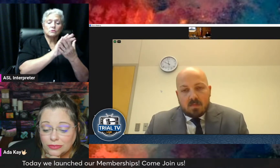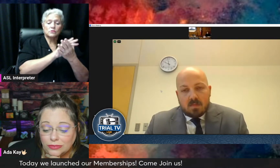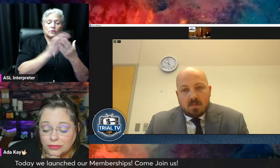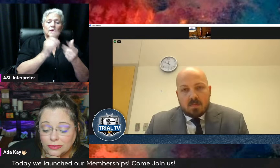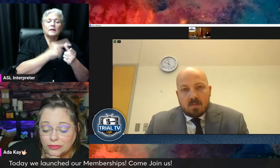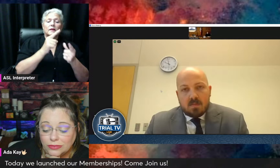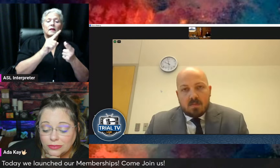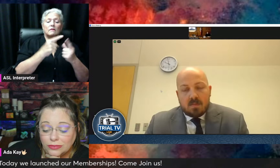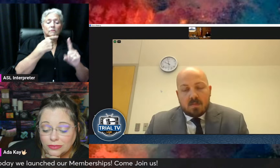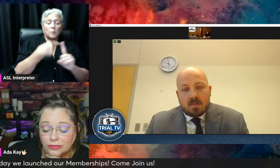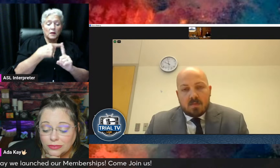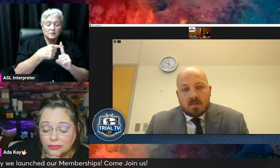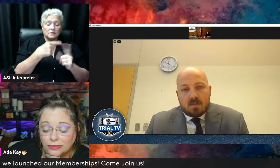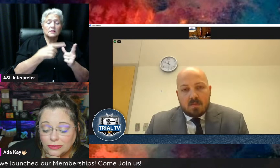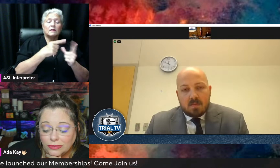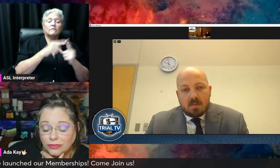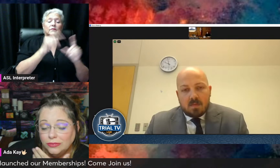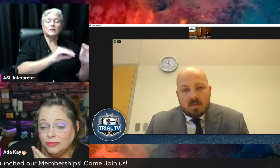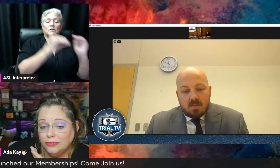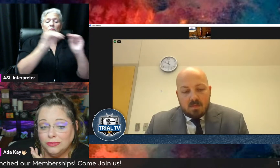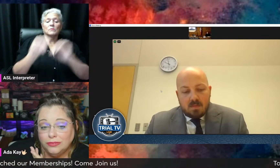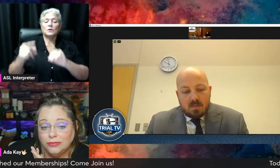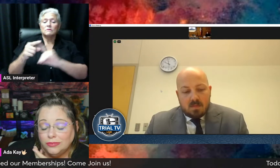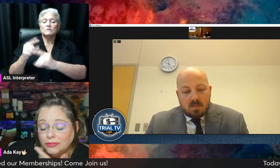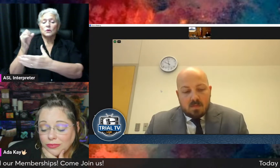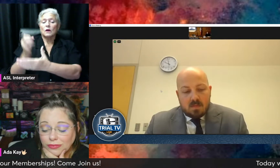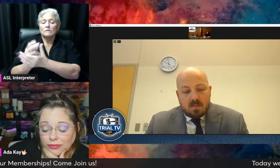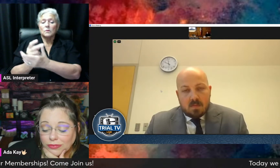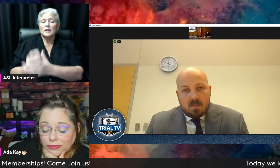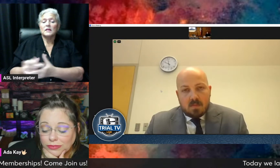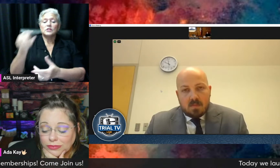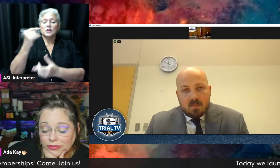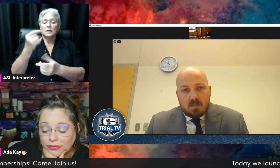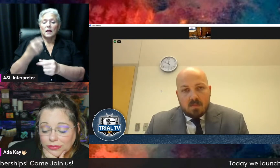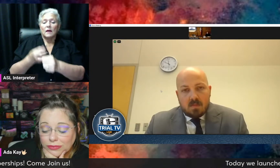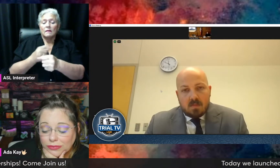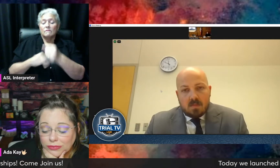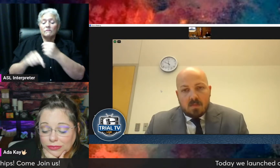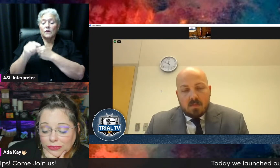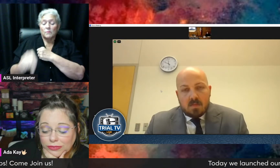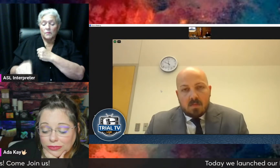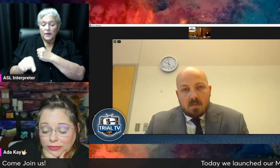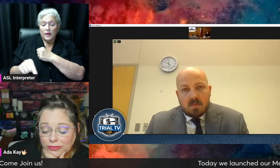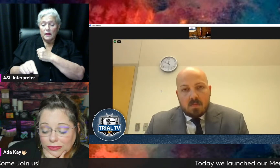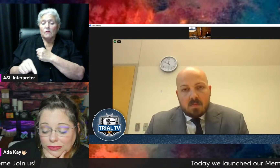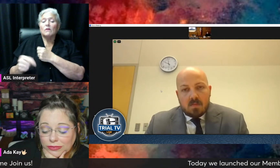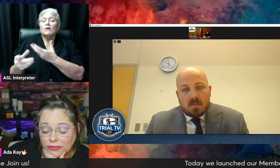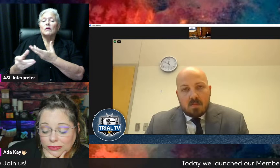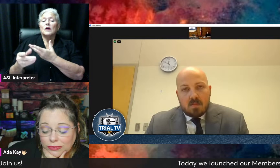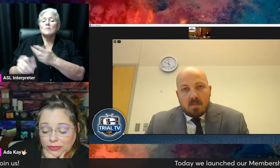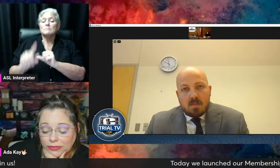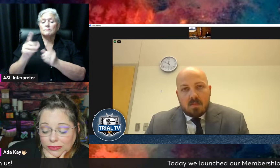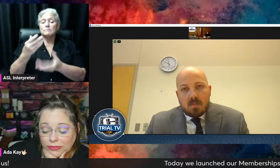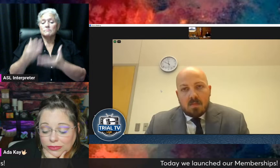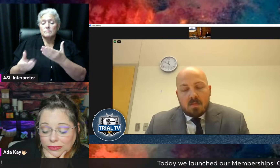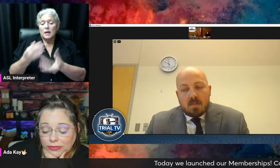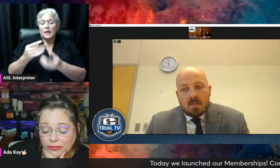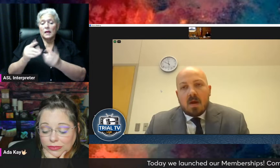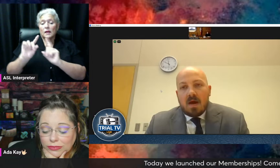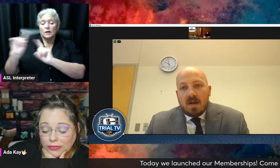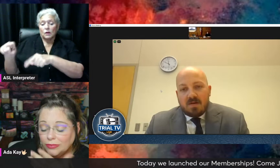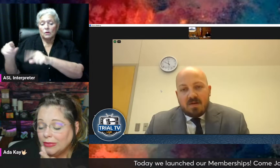confirmation. And then from there, it may go on to somebody else for additional testing for further substances. Is that